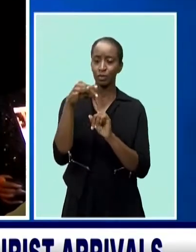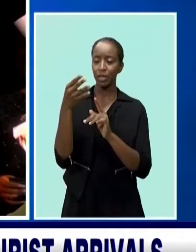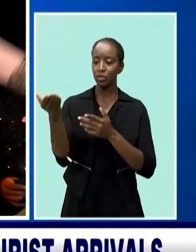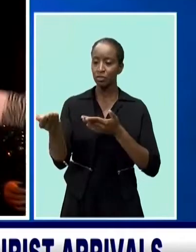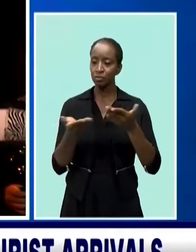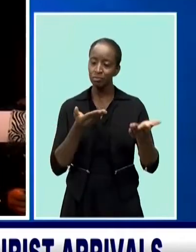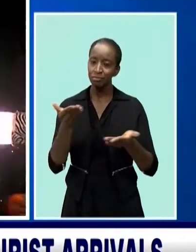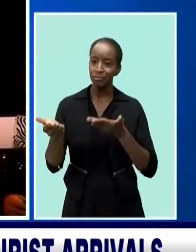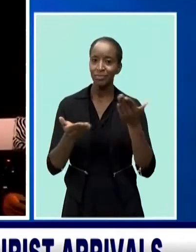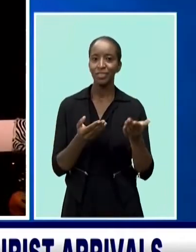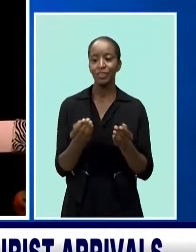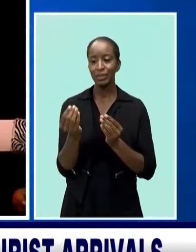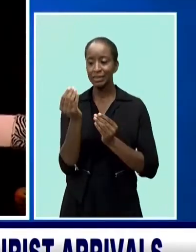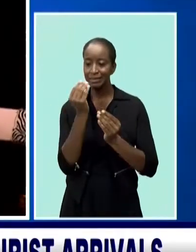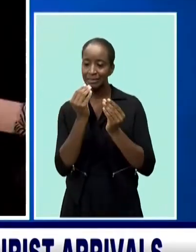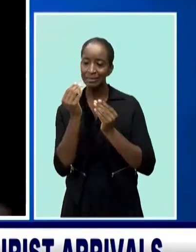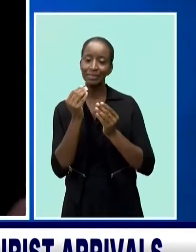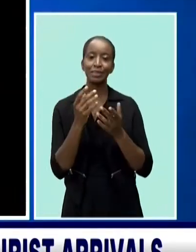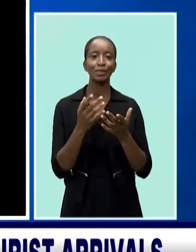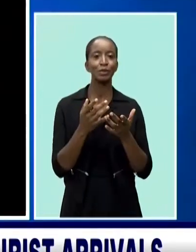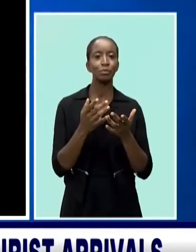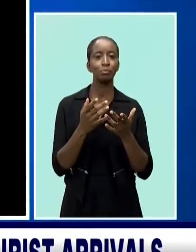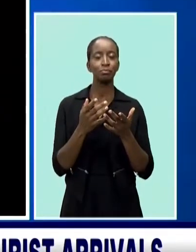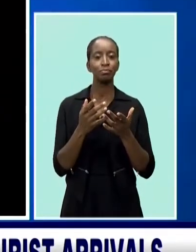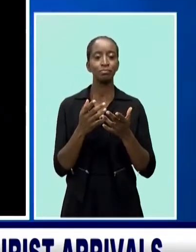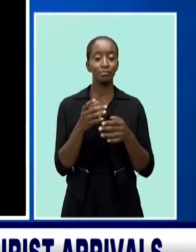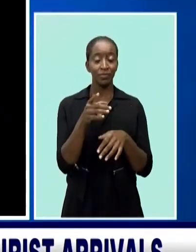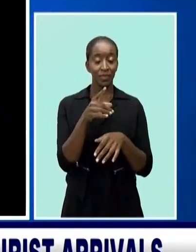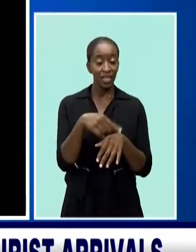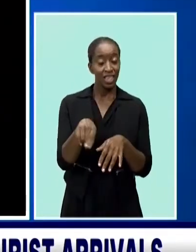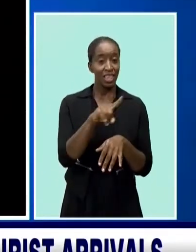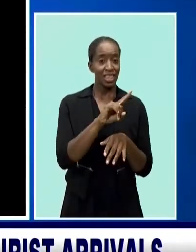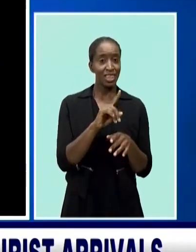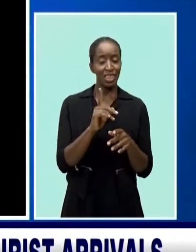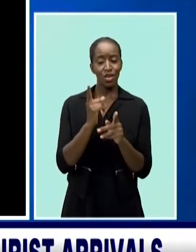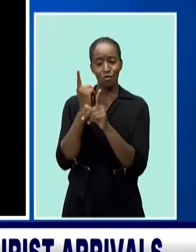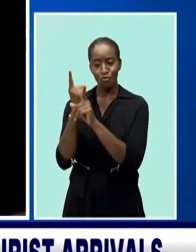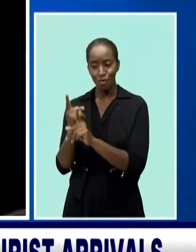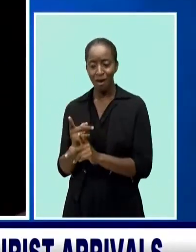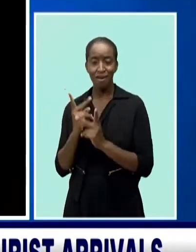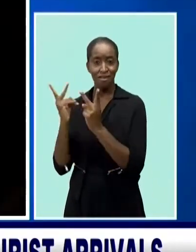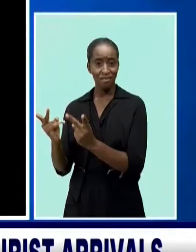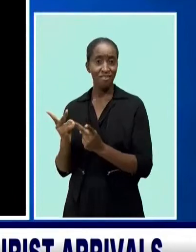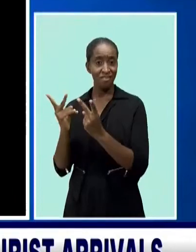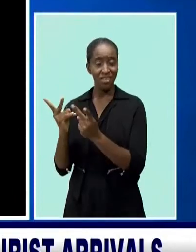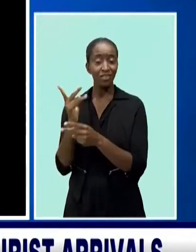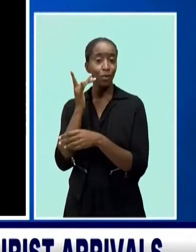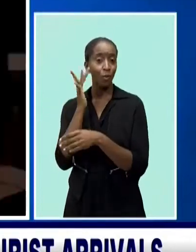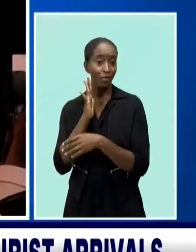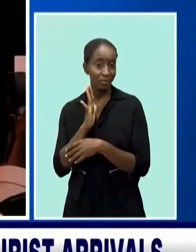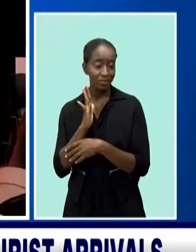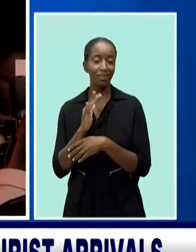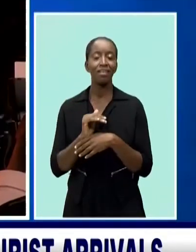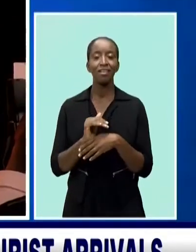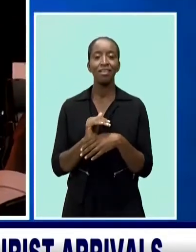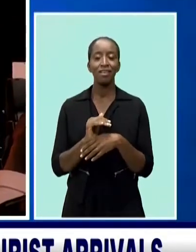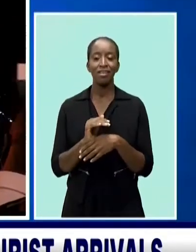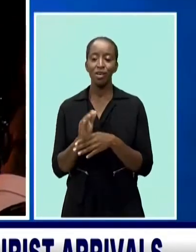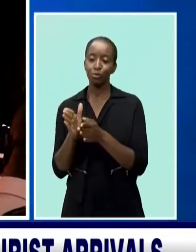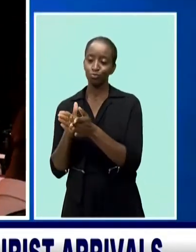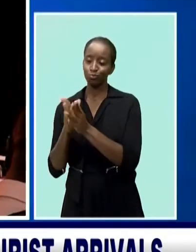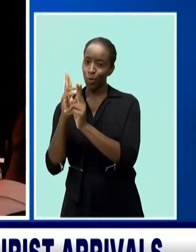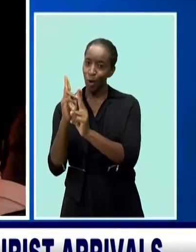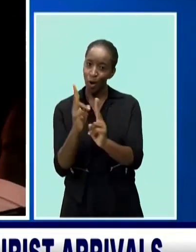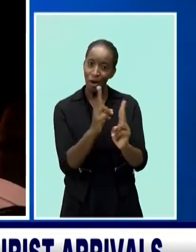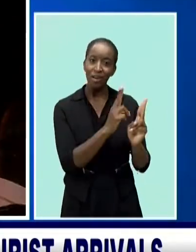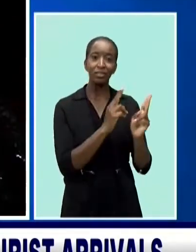last night. Guests who have been loyal to the Sandals brand were recognized. One guest spent more than 1,000 nights at the various resorts